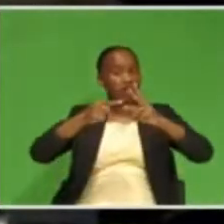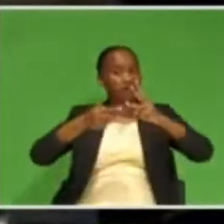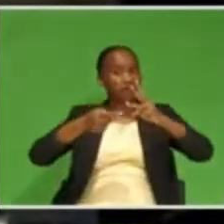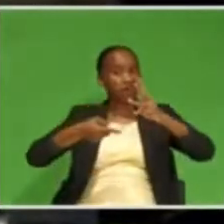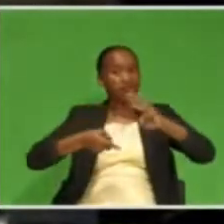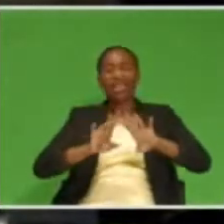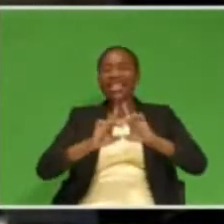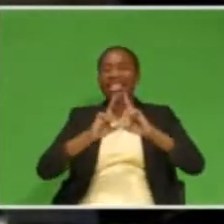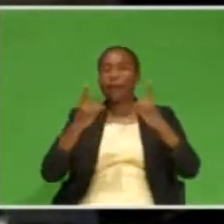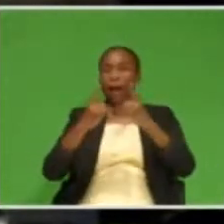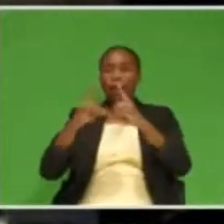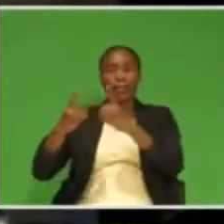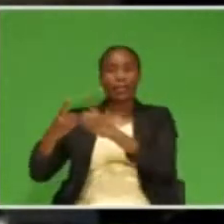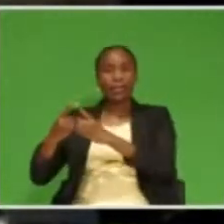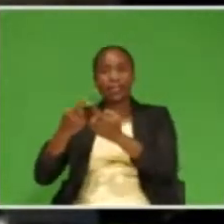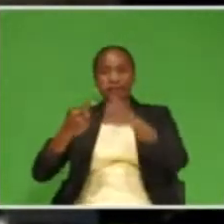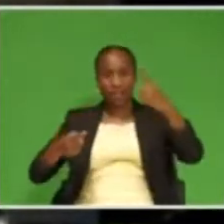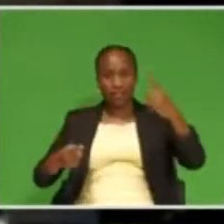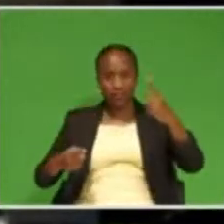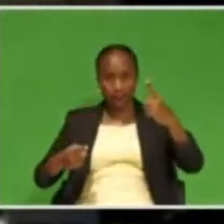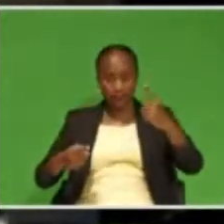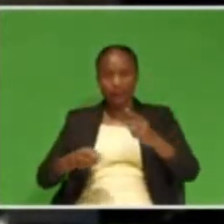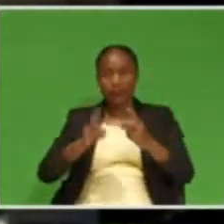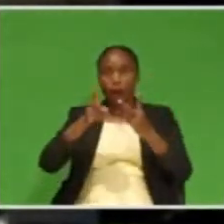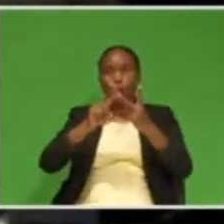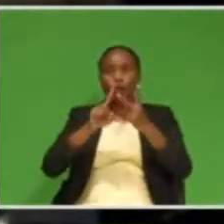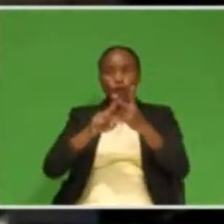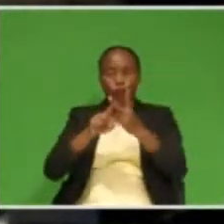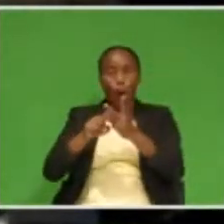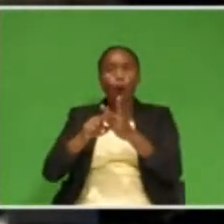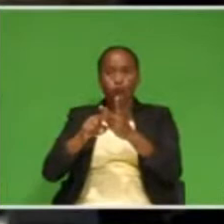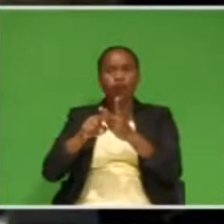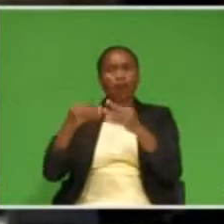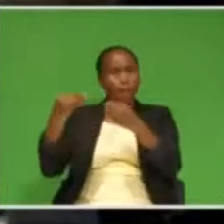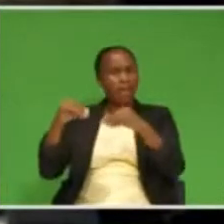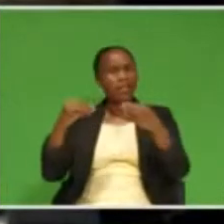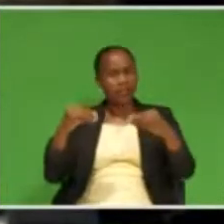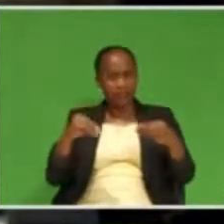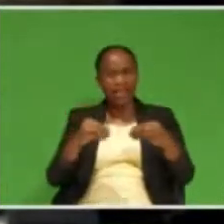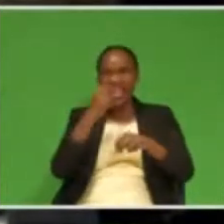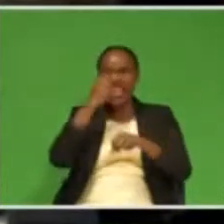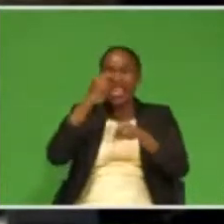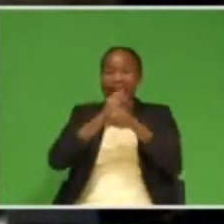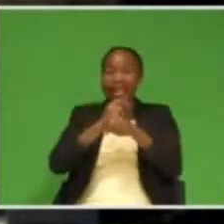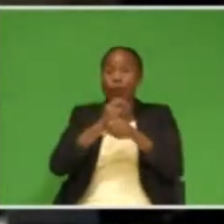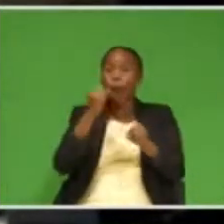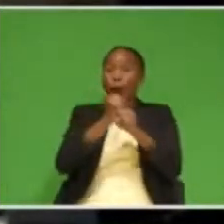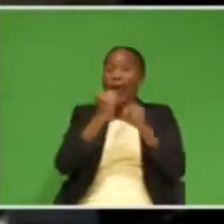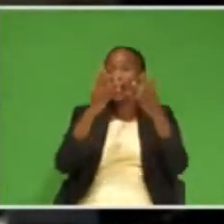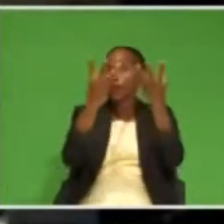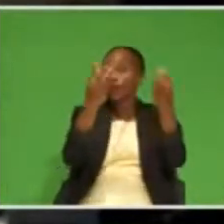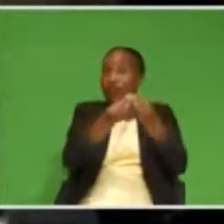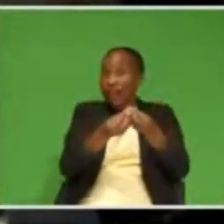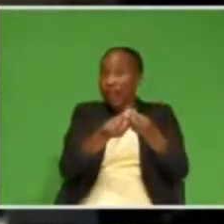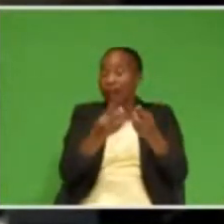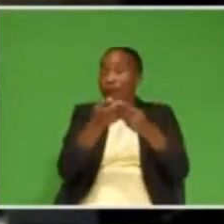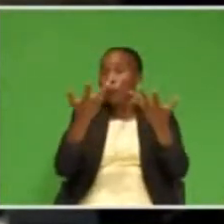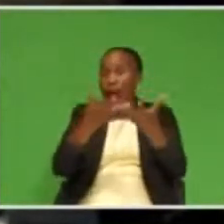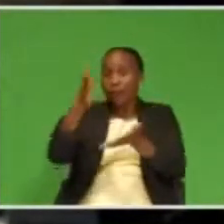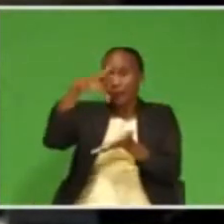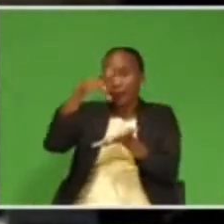different departments as well as entities that require coordination from the center of